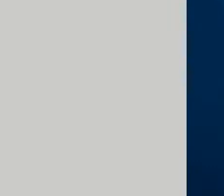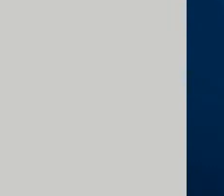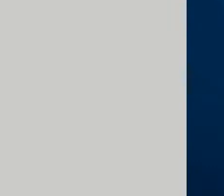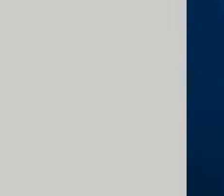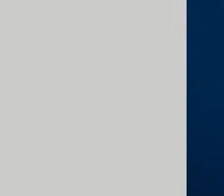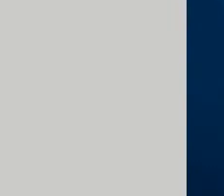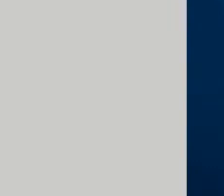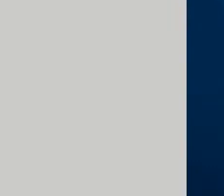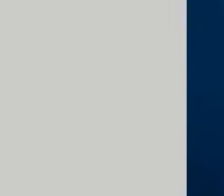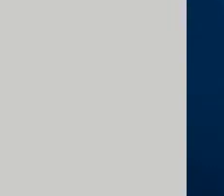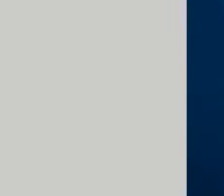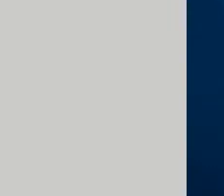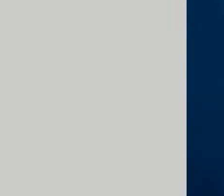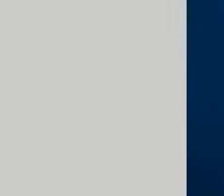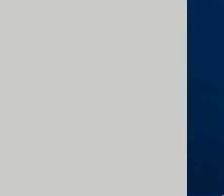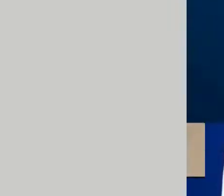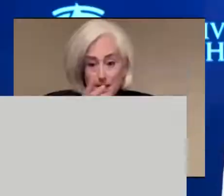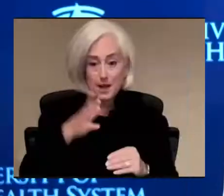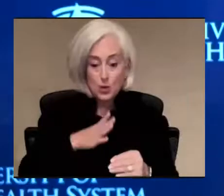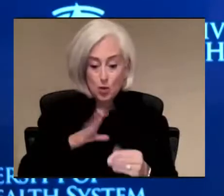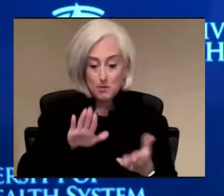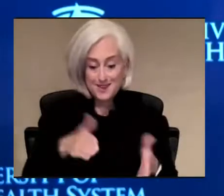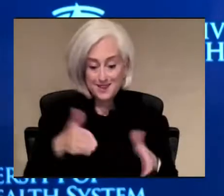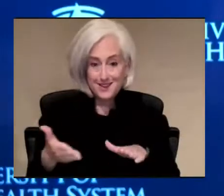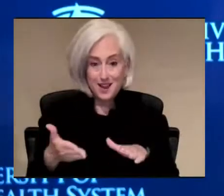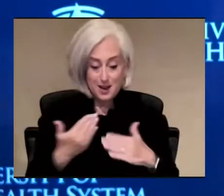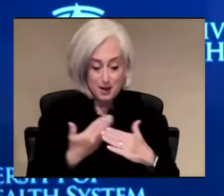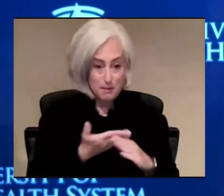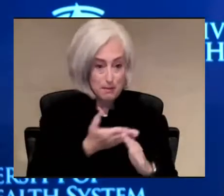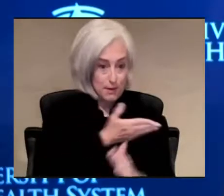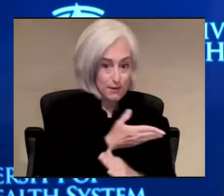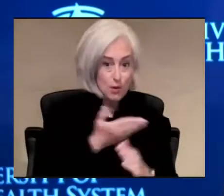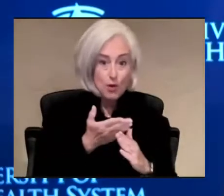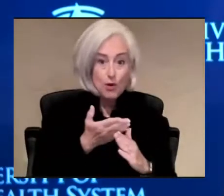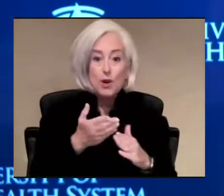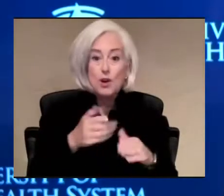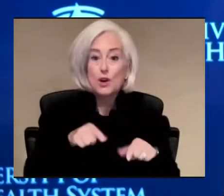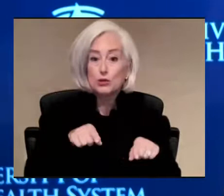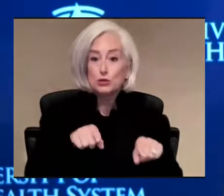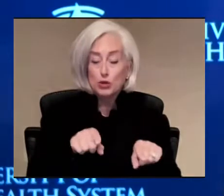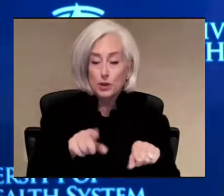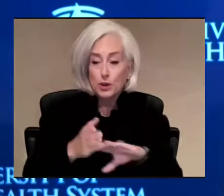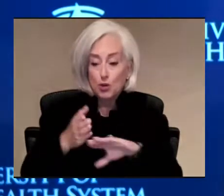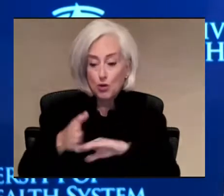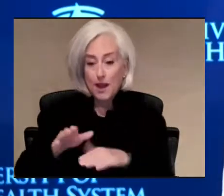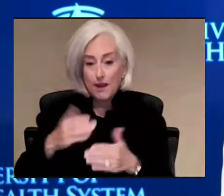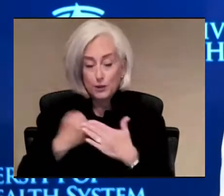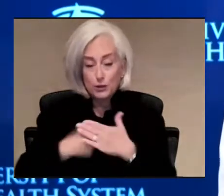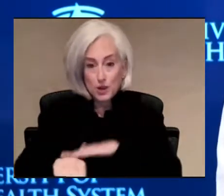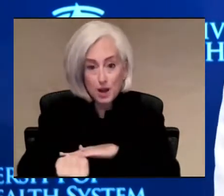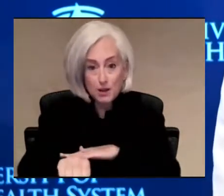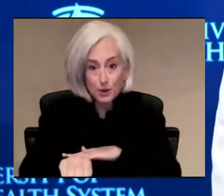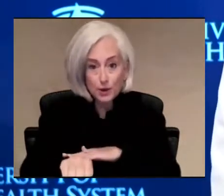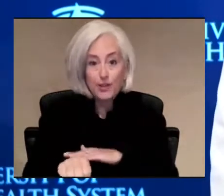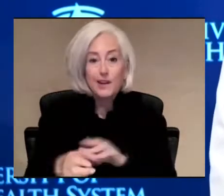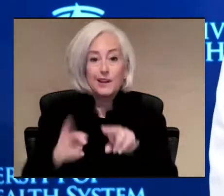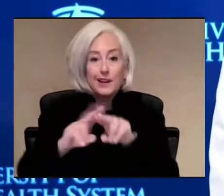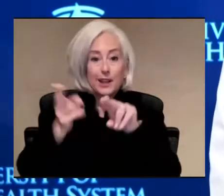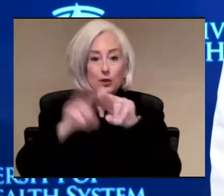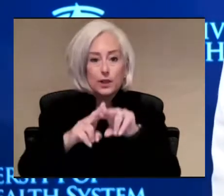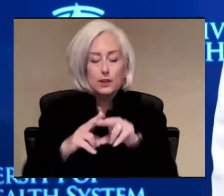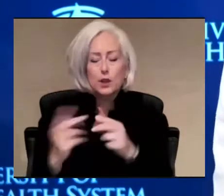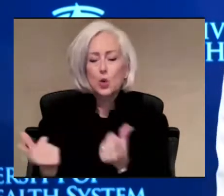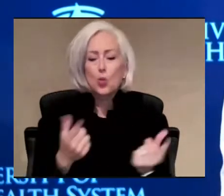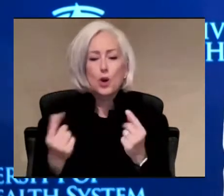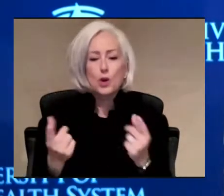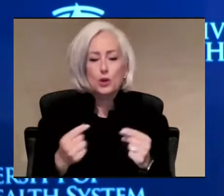or after childbirth has surged. What's being done to reduce that number and make sure their babies and their moms get the care they need?